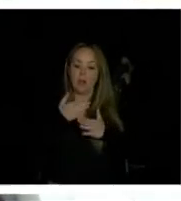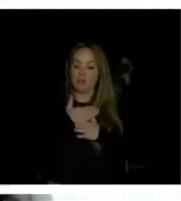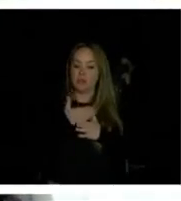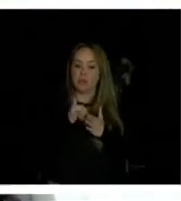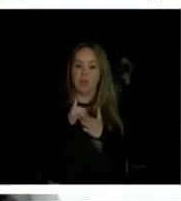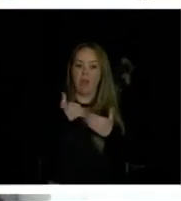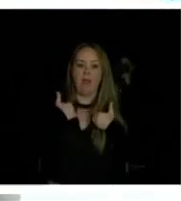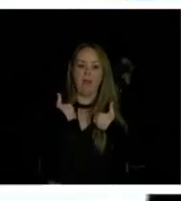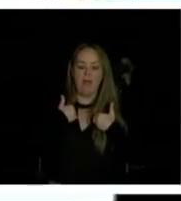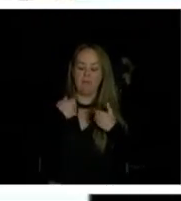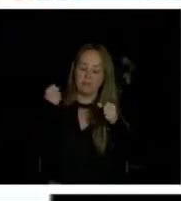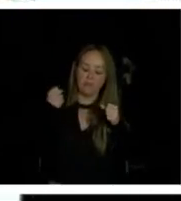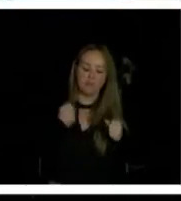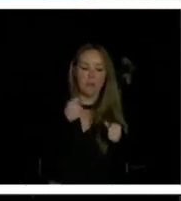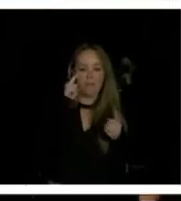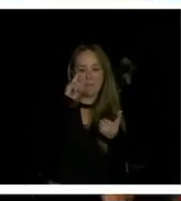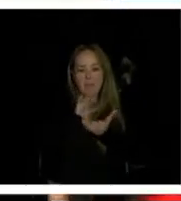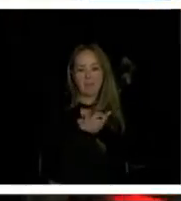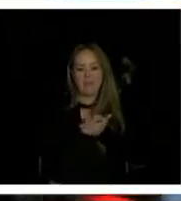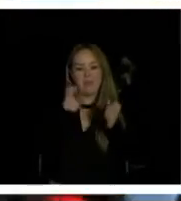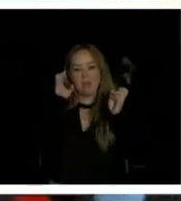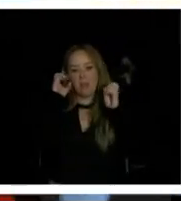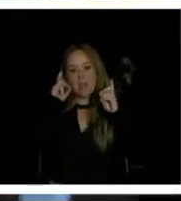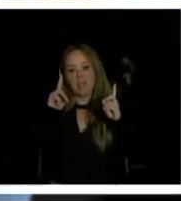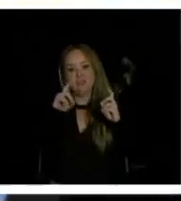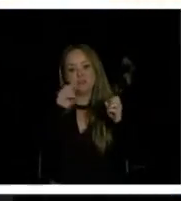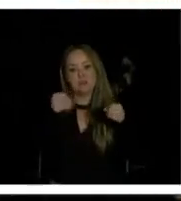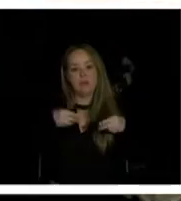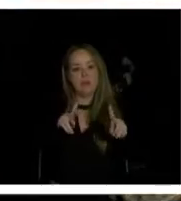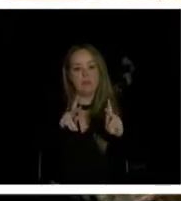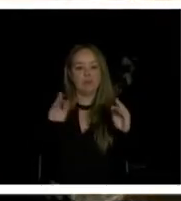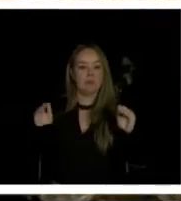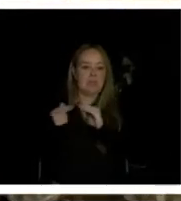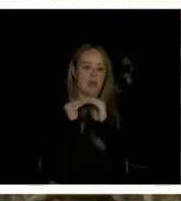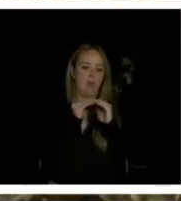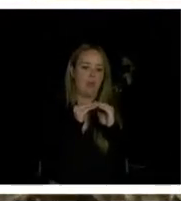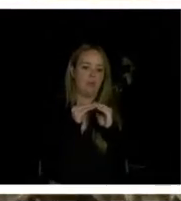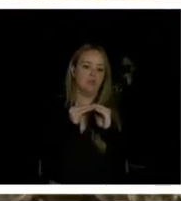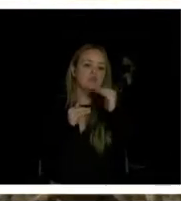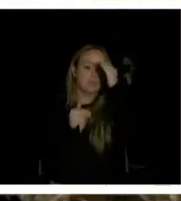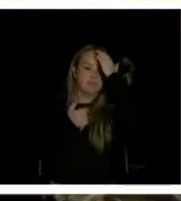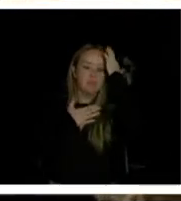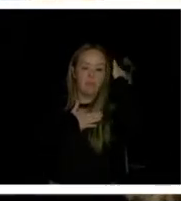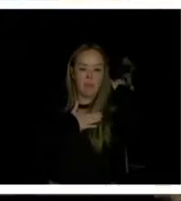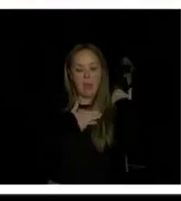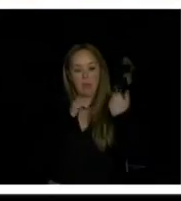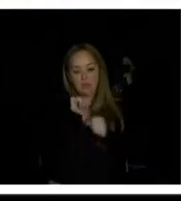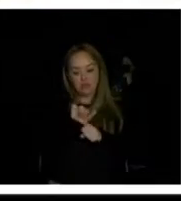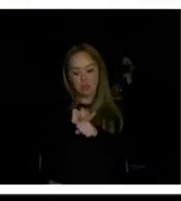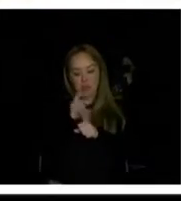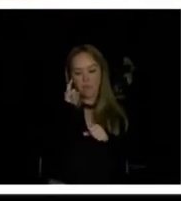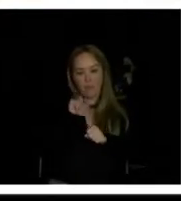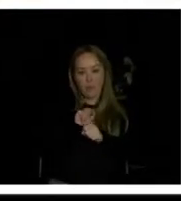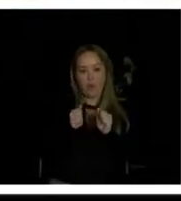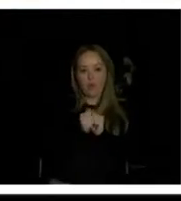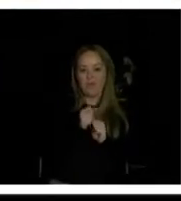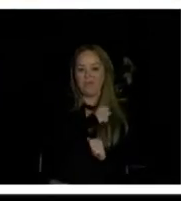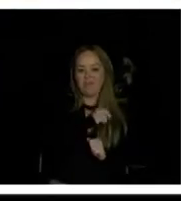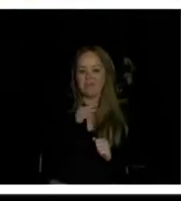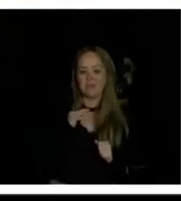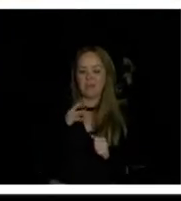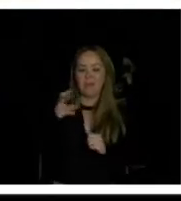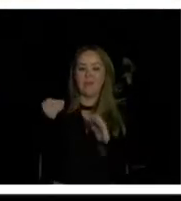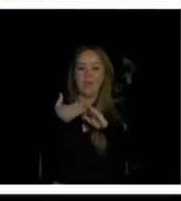I have a firm belief that education is the opportunity equalizer. And it's my job to work with staff and